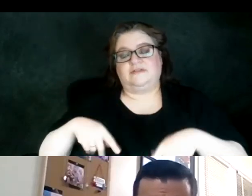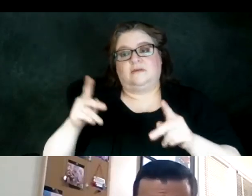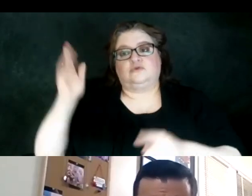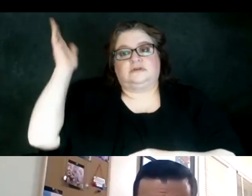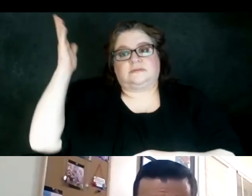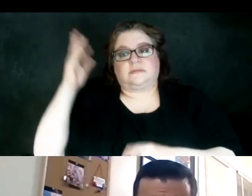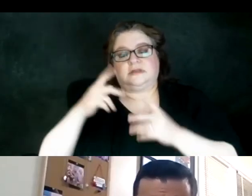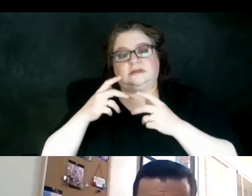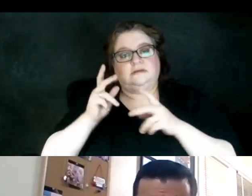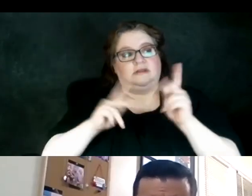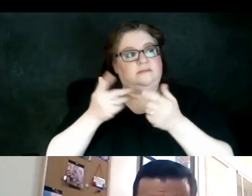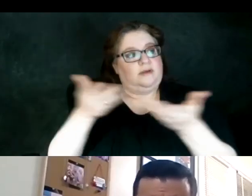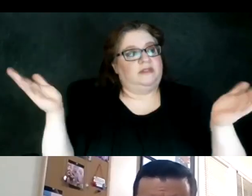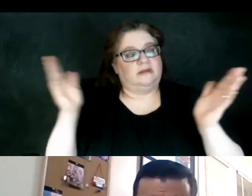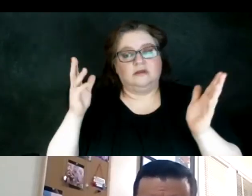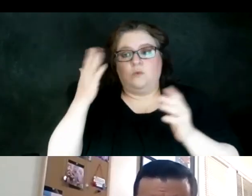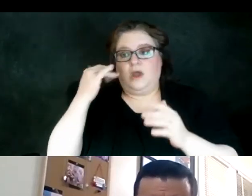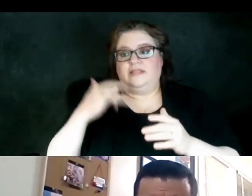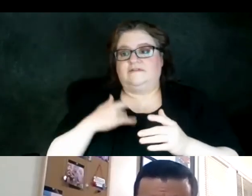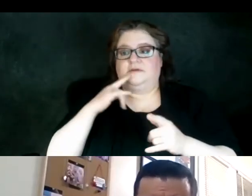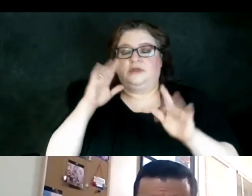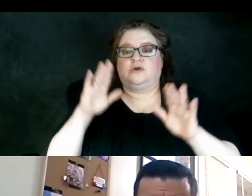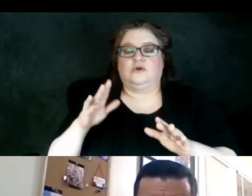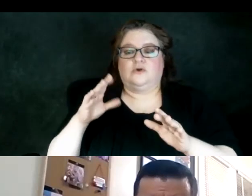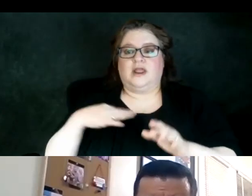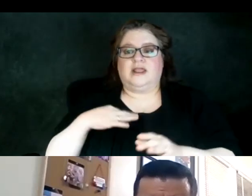as to why they felt they would be great candidates to join